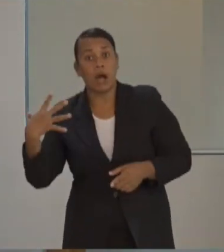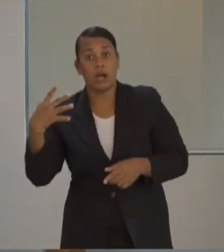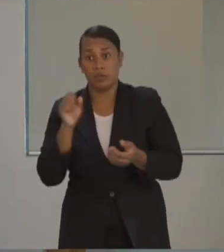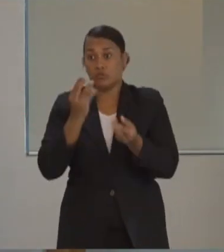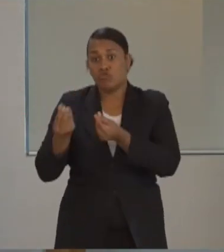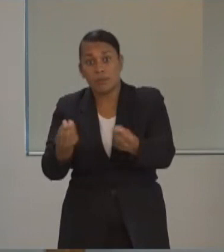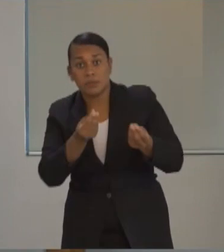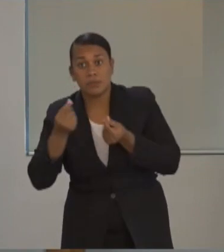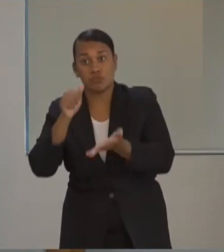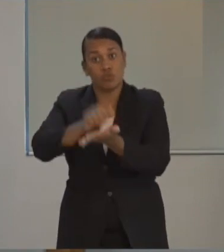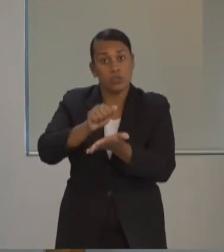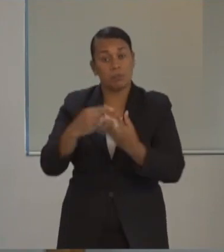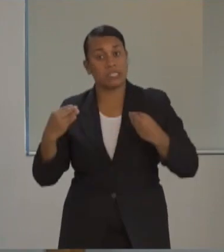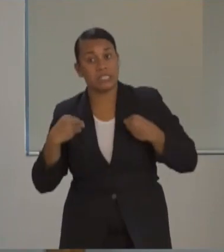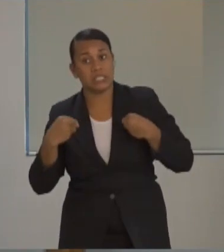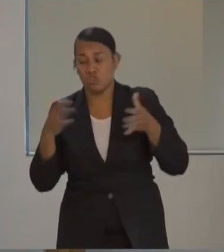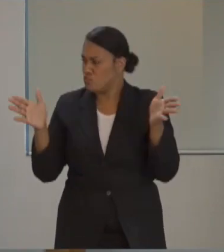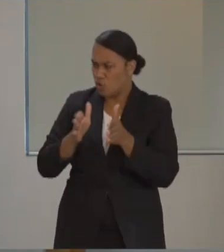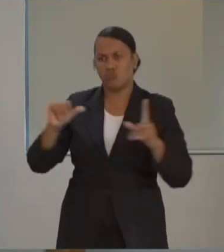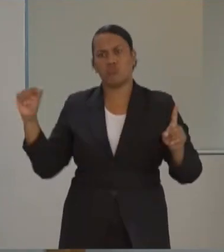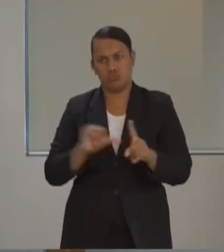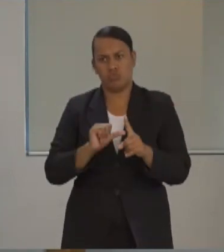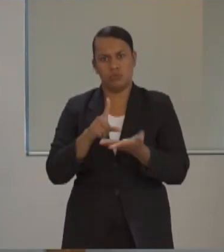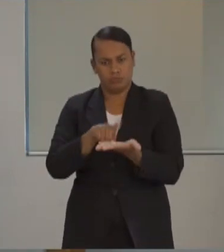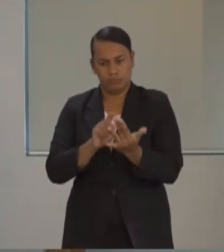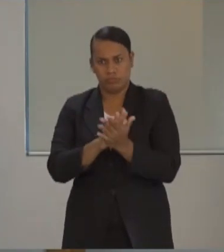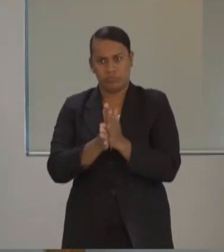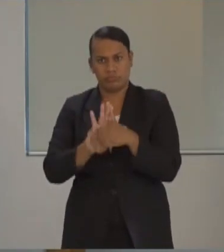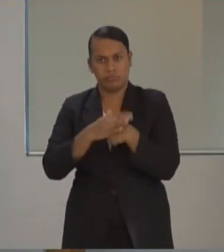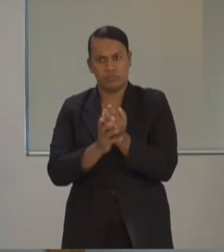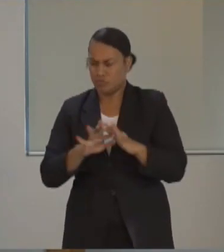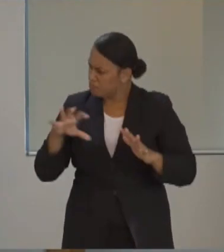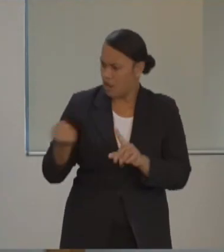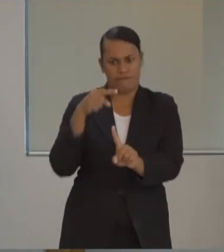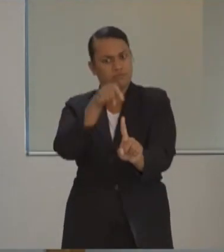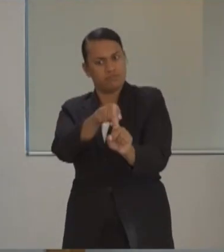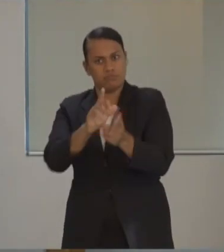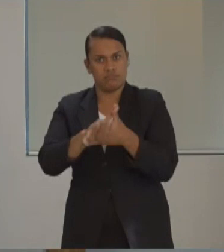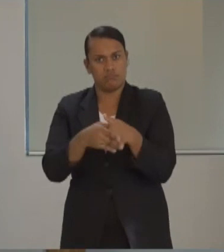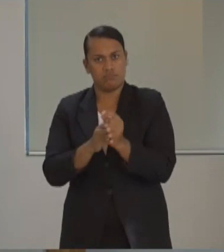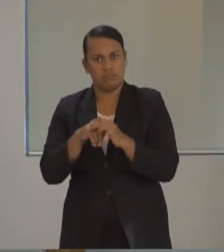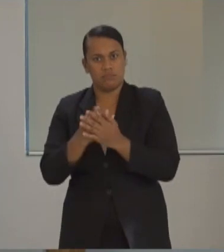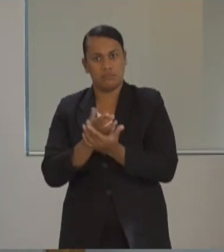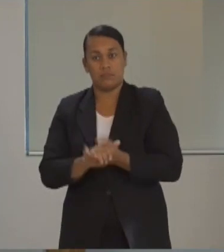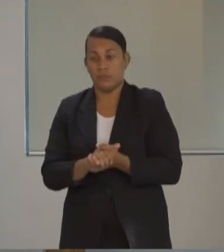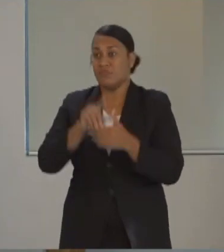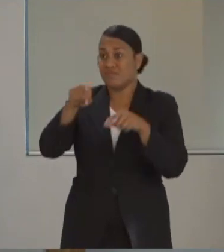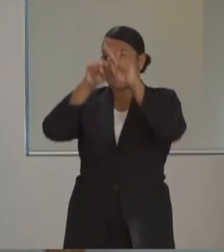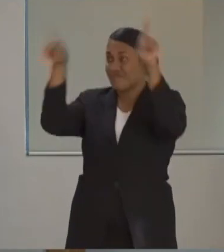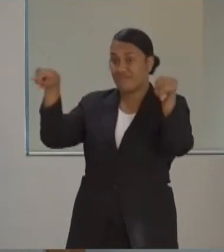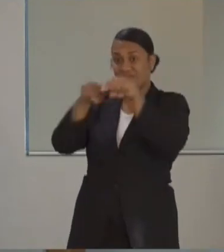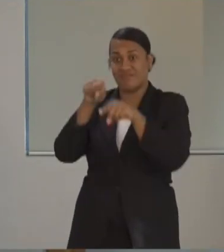should have hand sanitizer available and prominent signage instructing